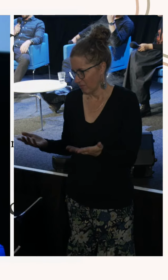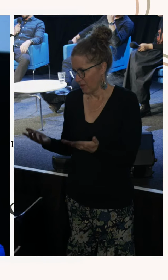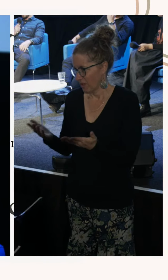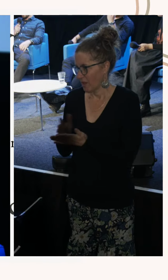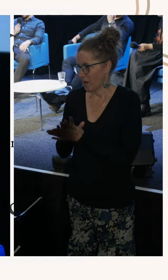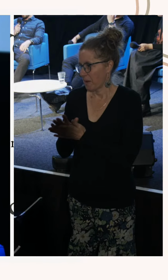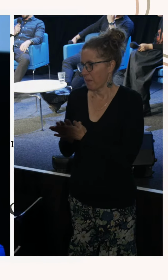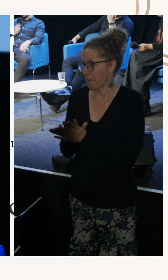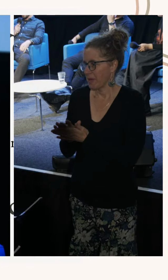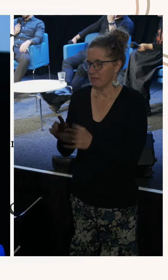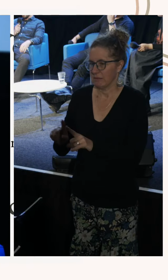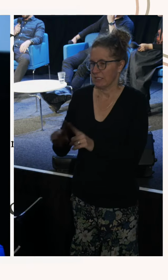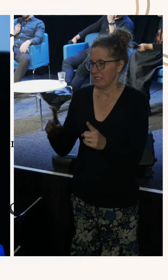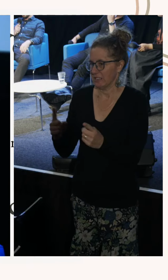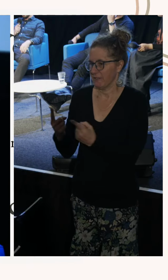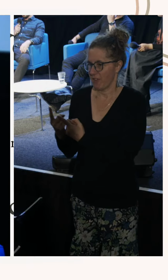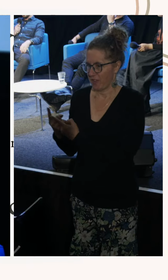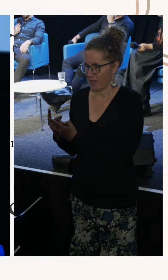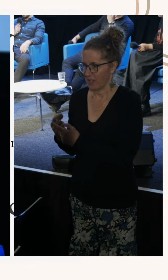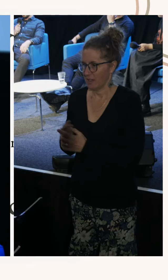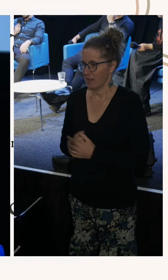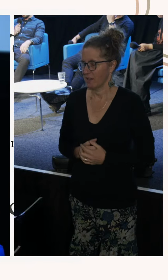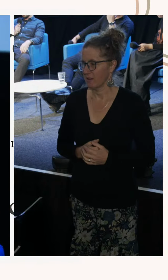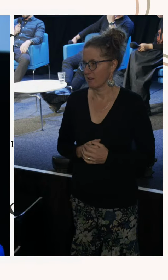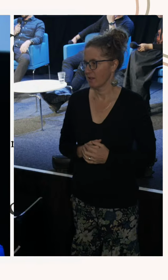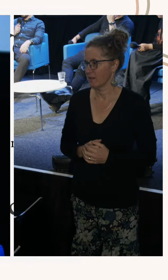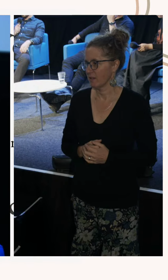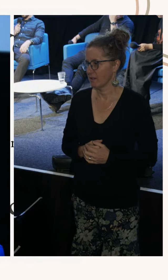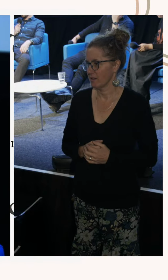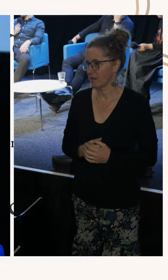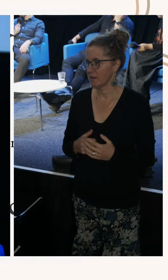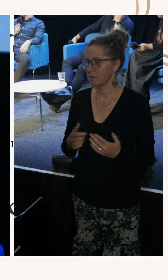means a much different thing. But